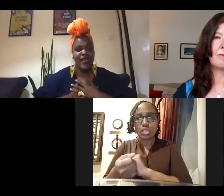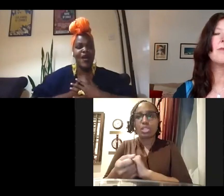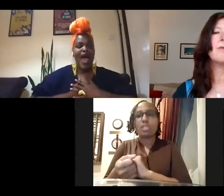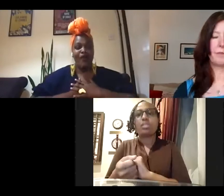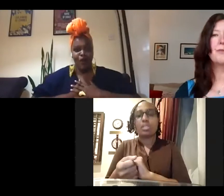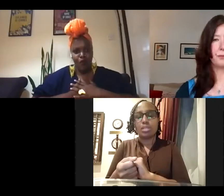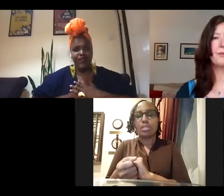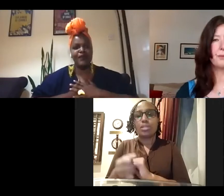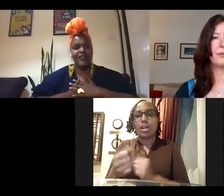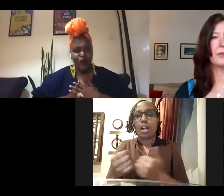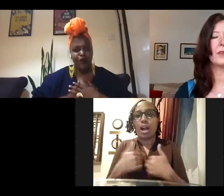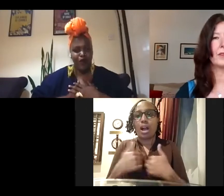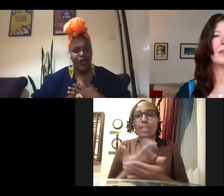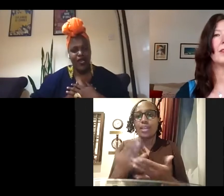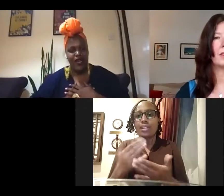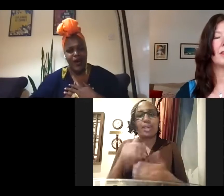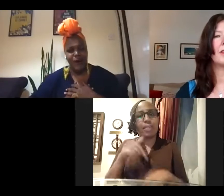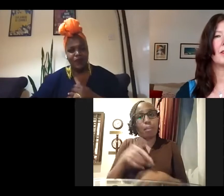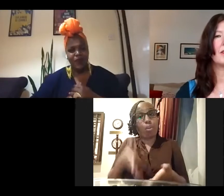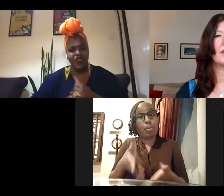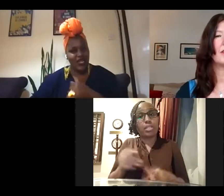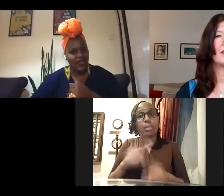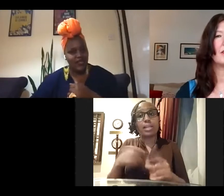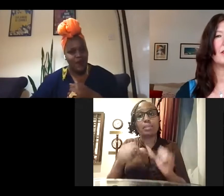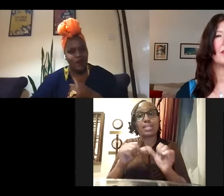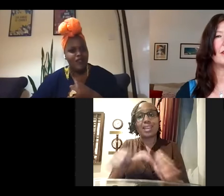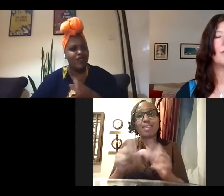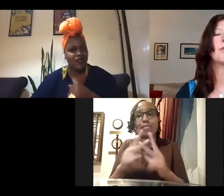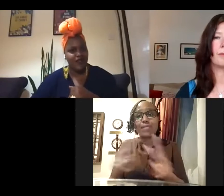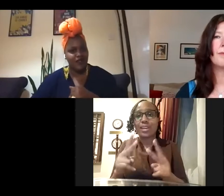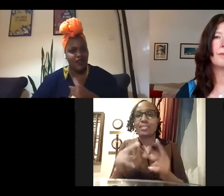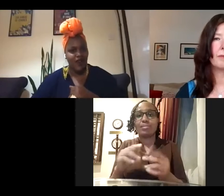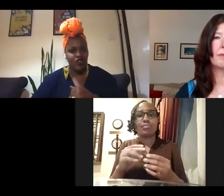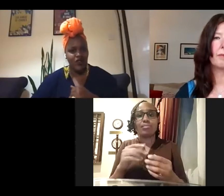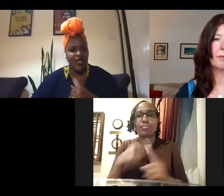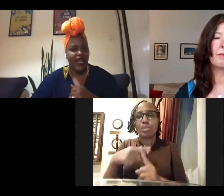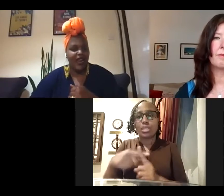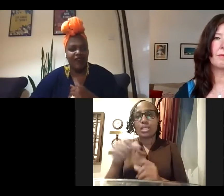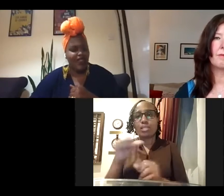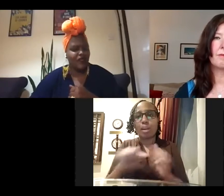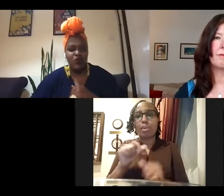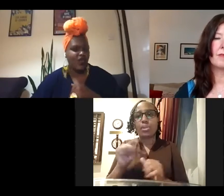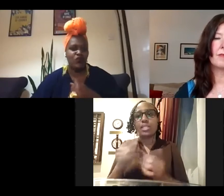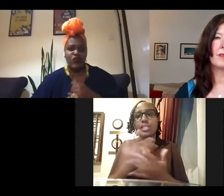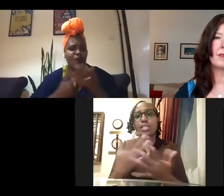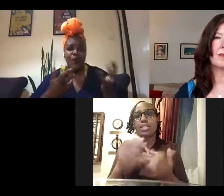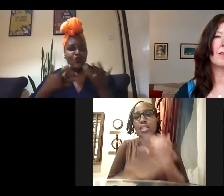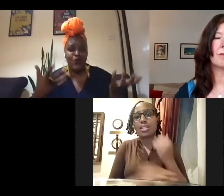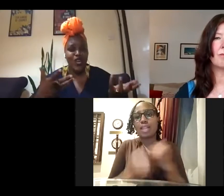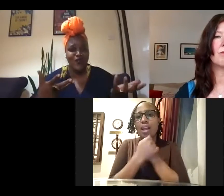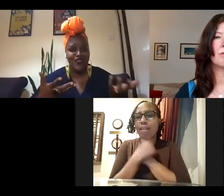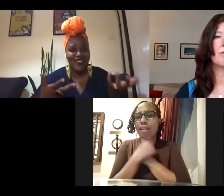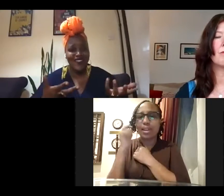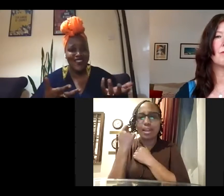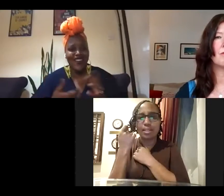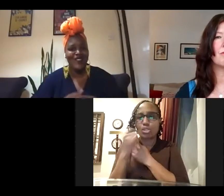in me at the moment, because I'm still very jaded about the state of things in our country, and I love Kenya so much. So I wouldn't do what